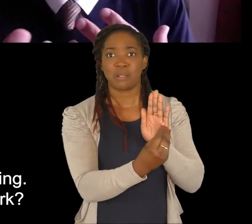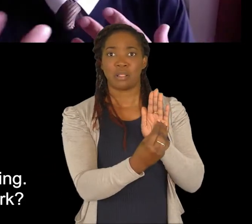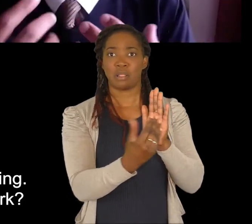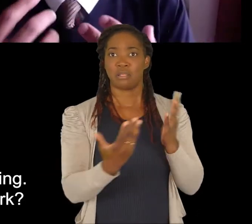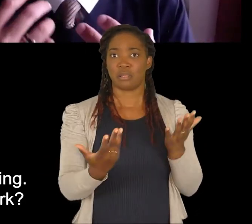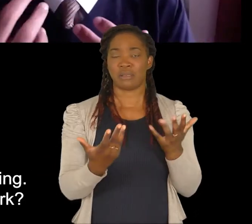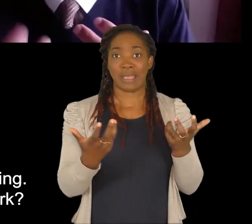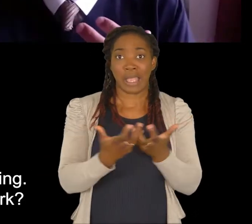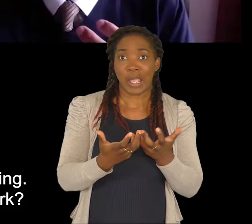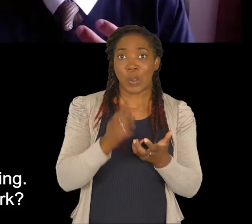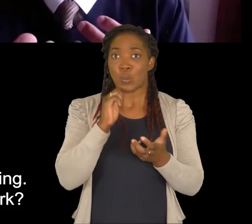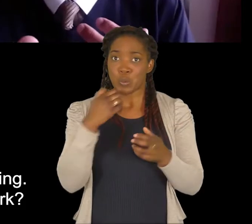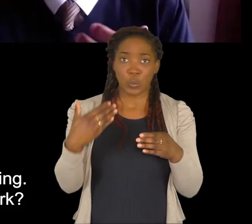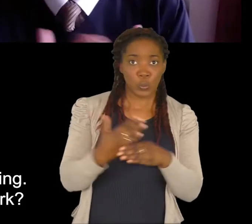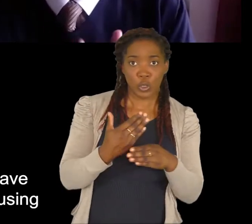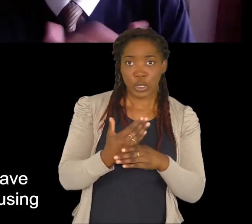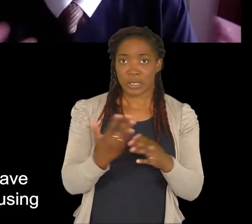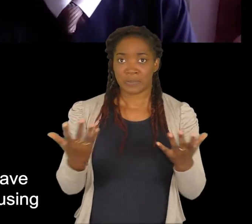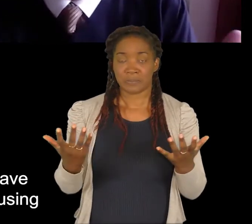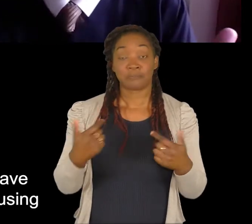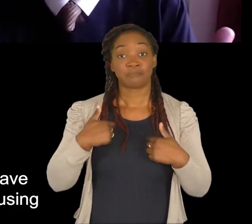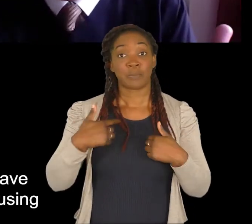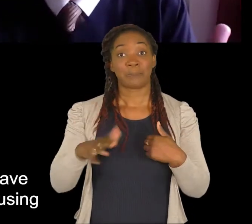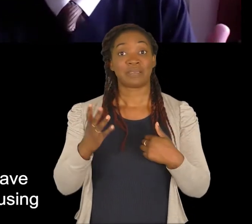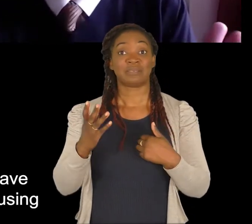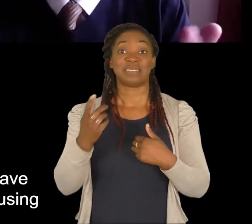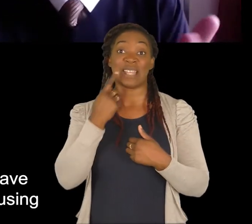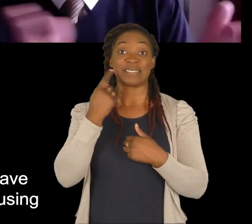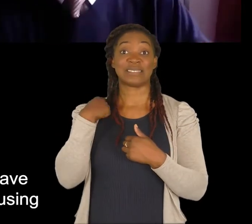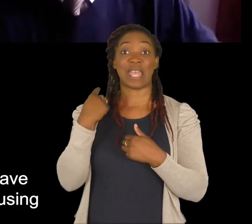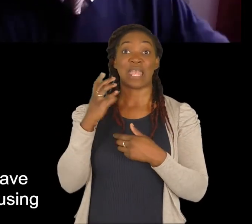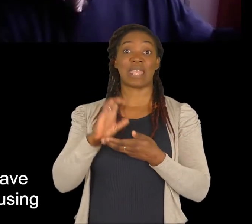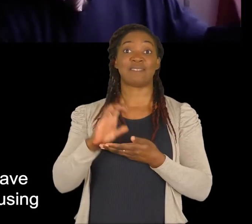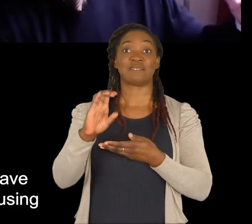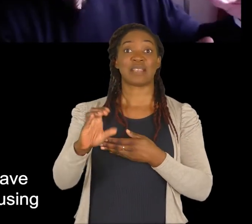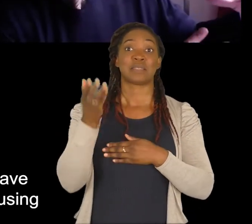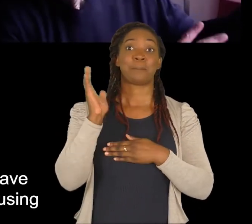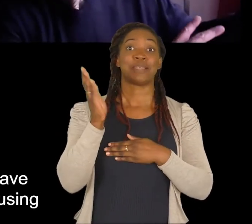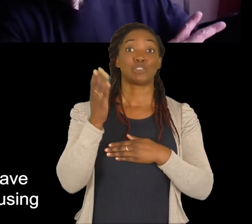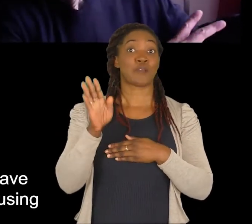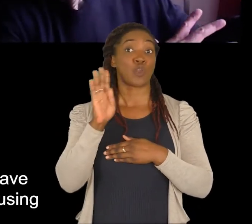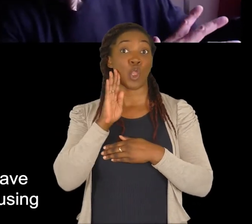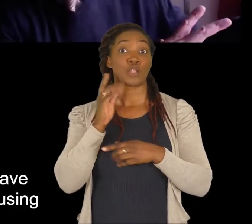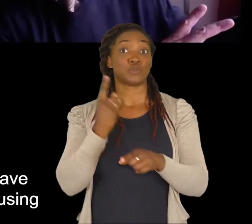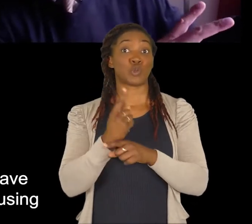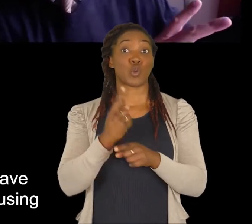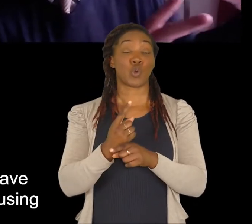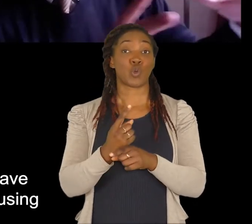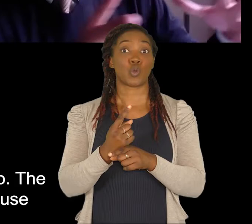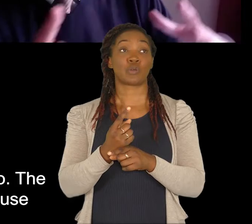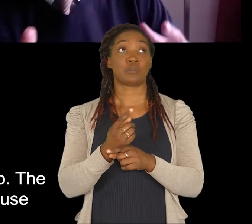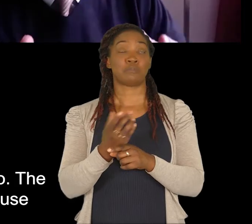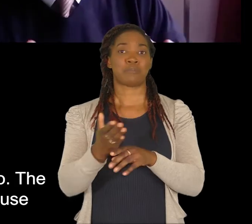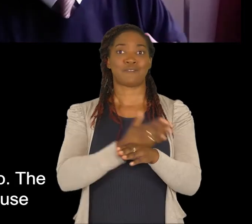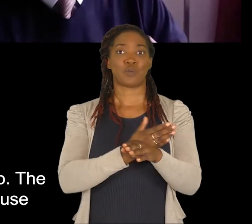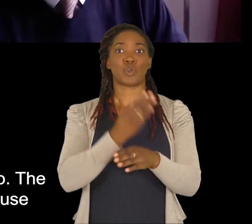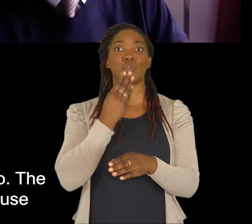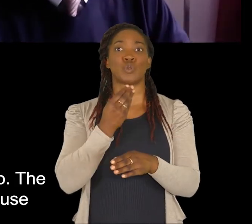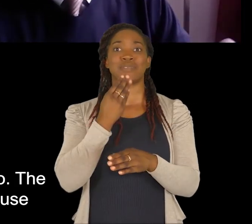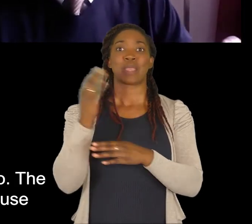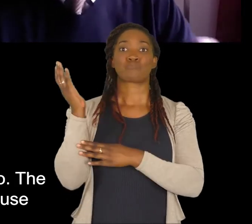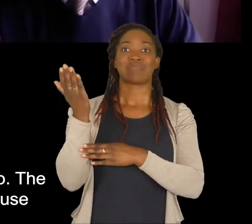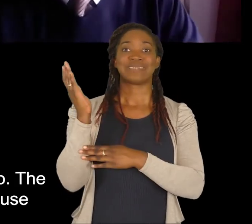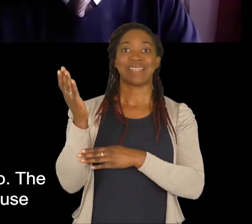an app, how is it actually going to work? I was in an investor pitch yesterday, and I've heard this guy talk about something through using a